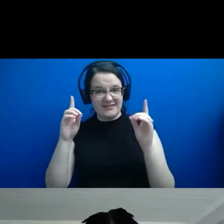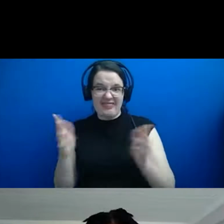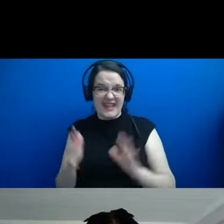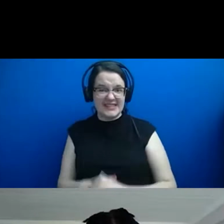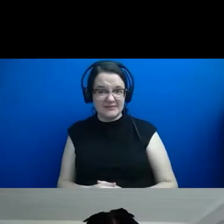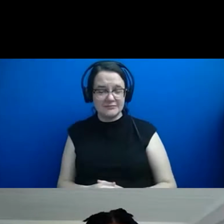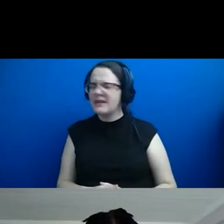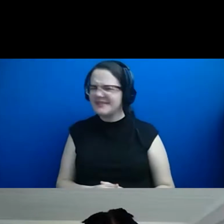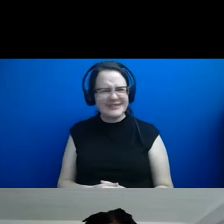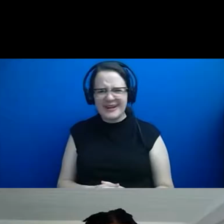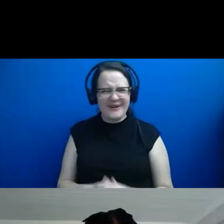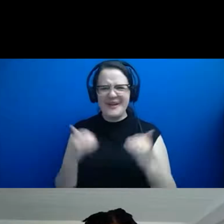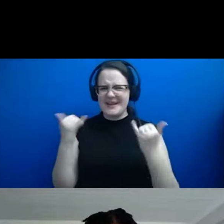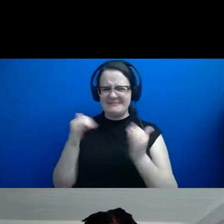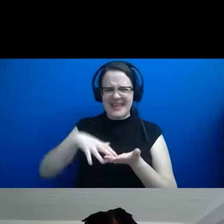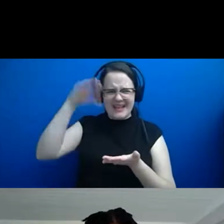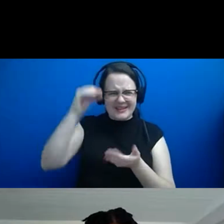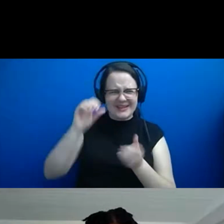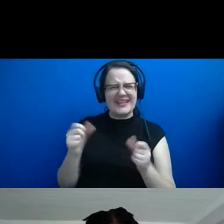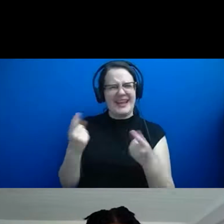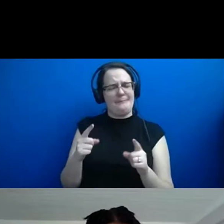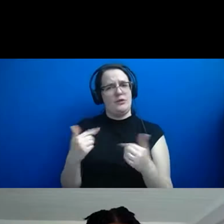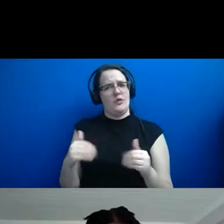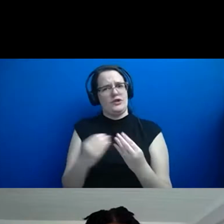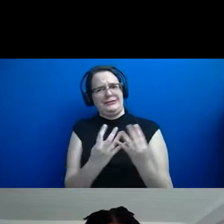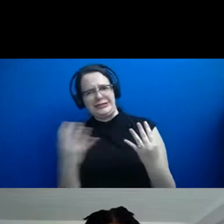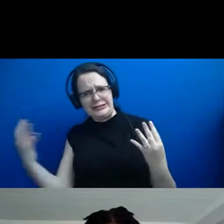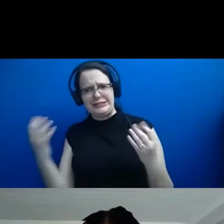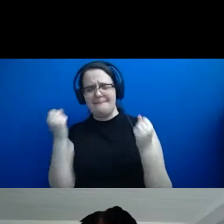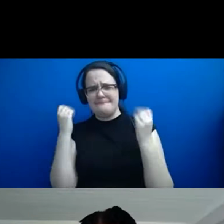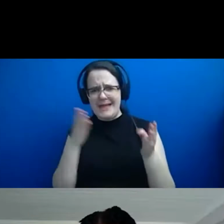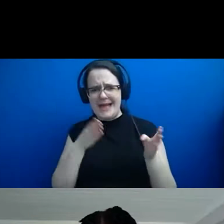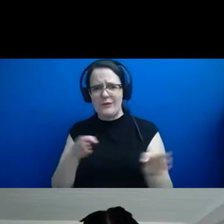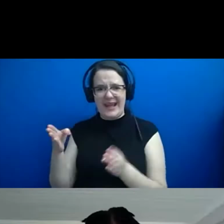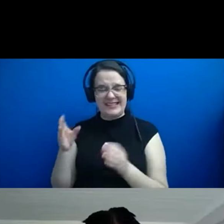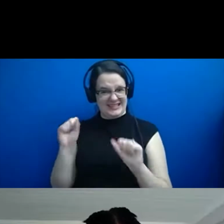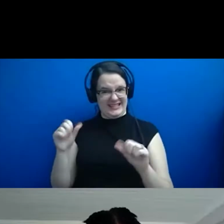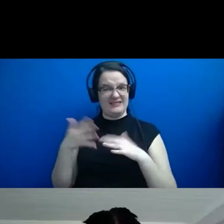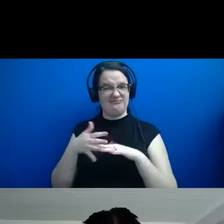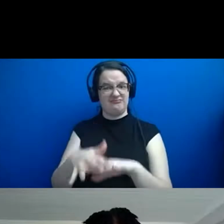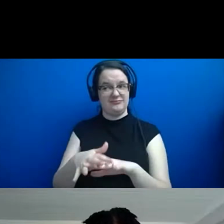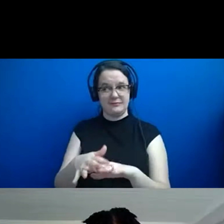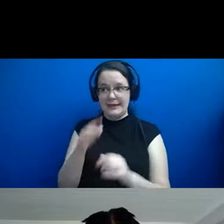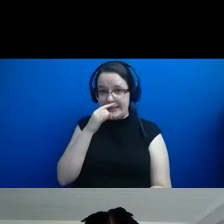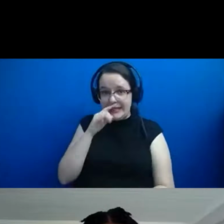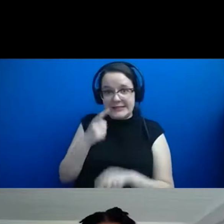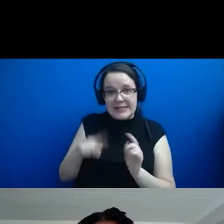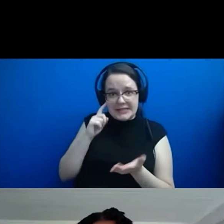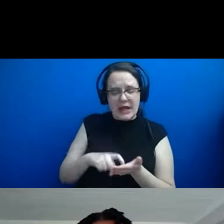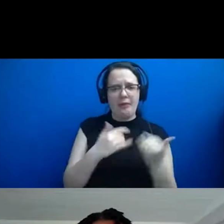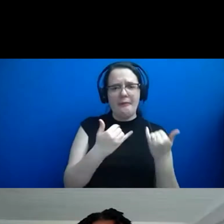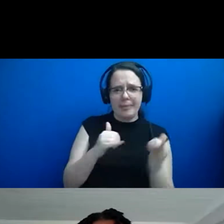in a multitude of ways, and it can be integrated so seamlessly that kids don't even know which is which, right?